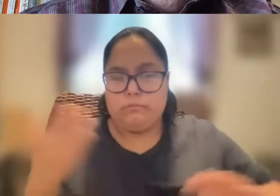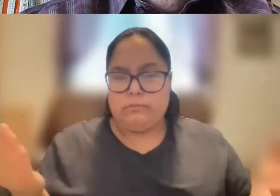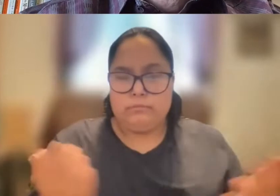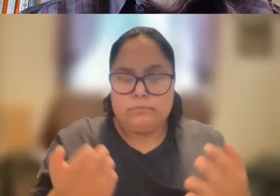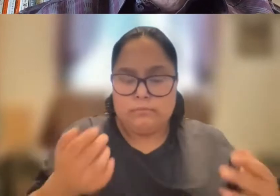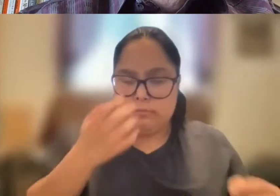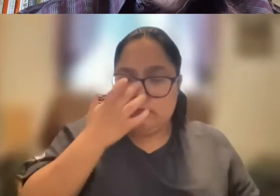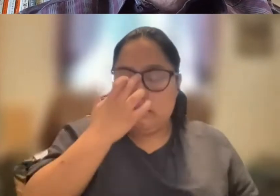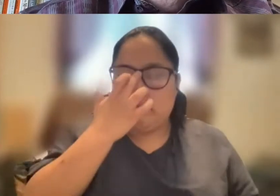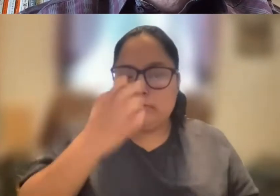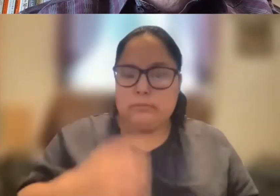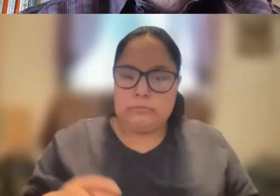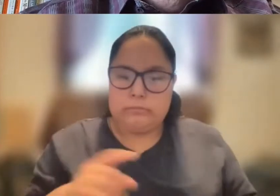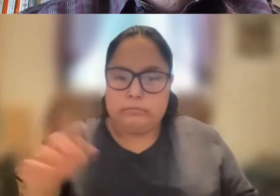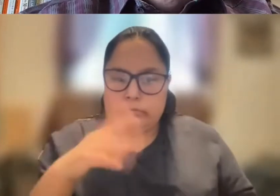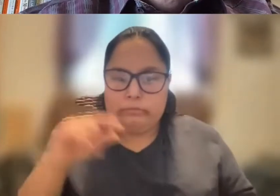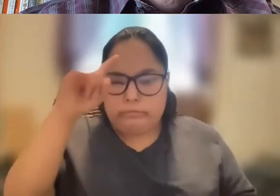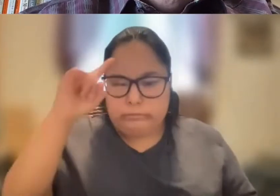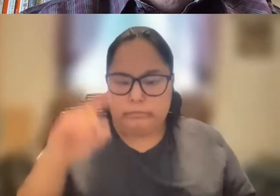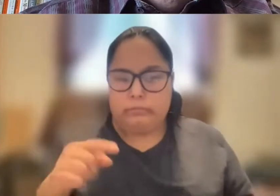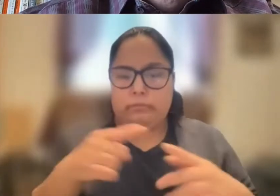And unfortunately, the